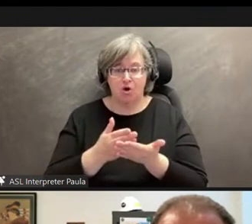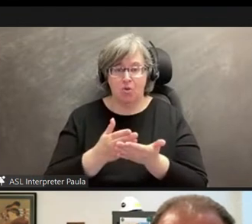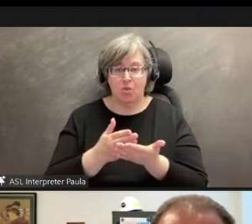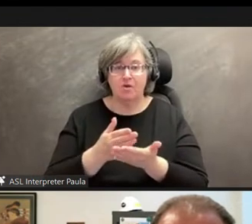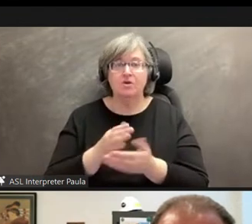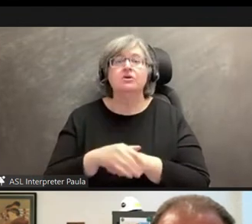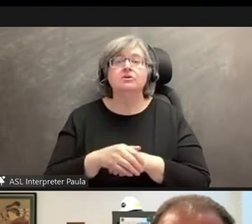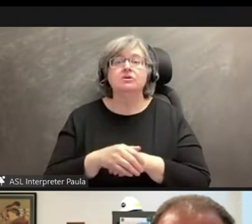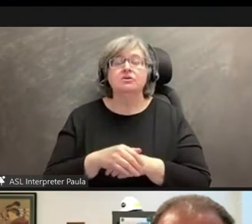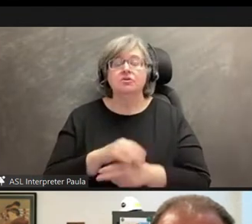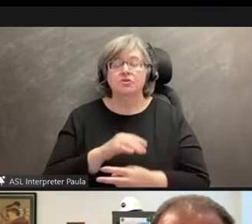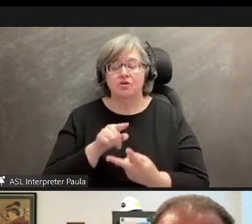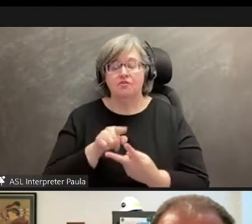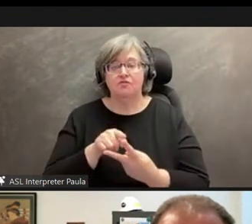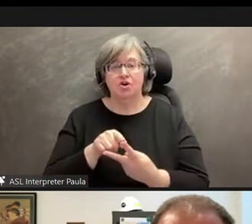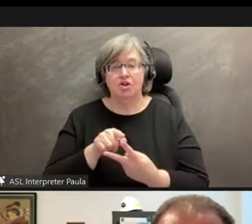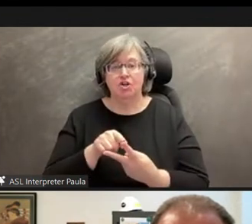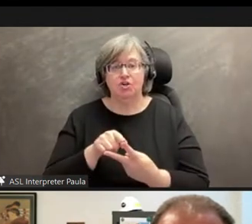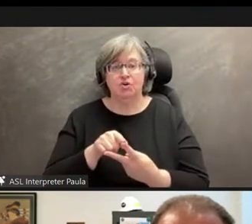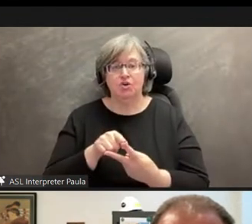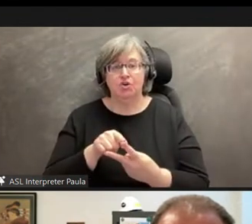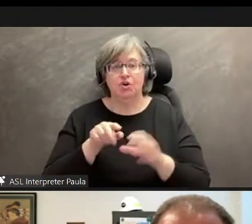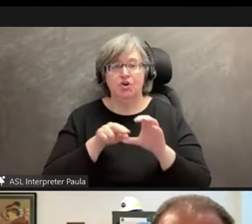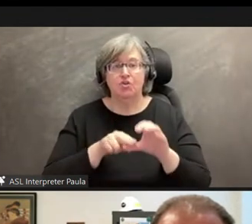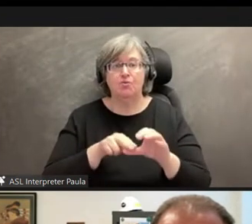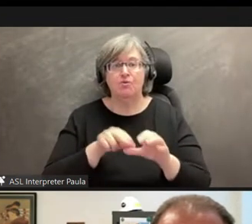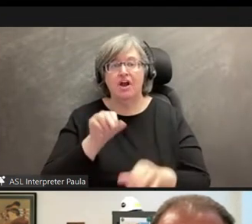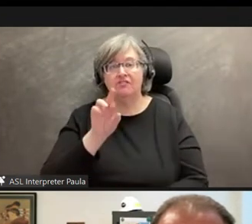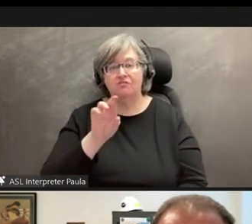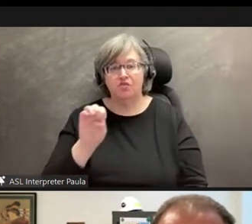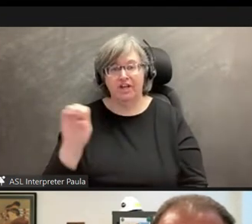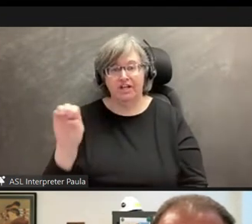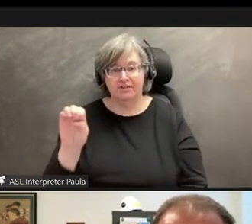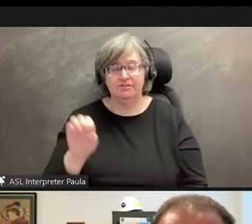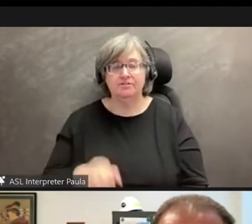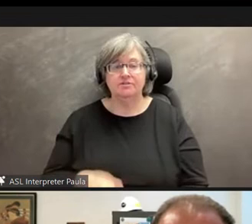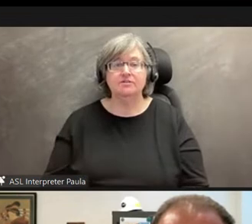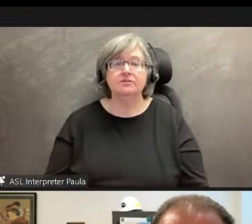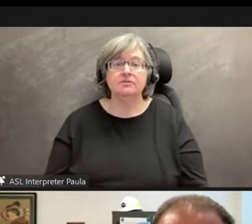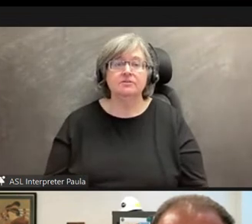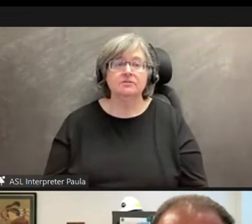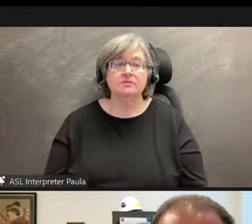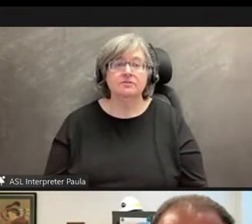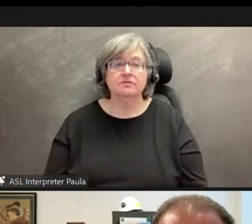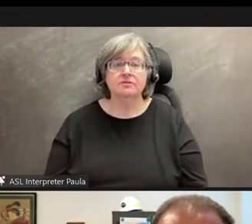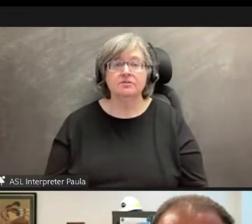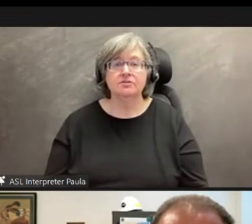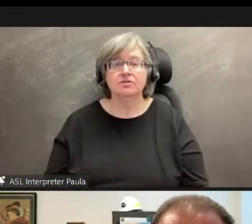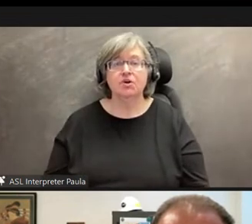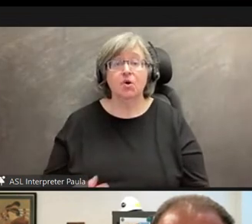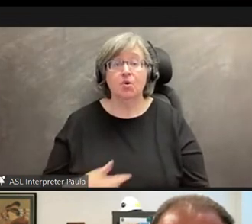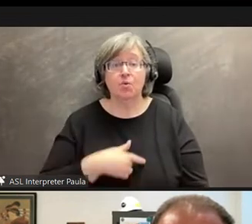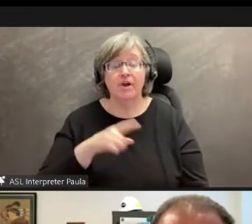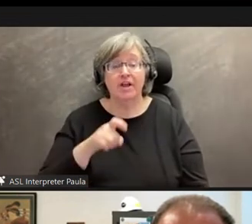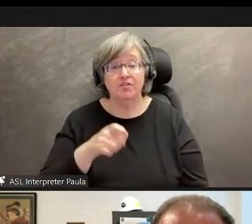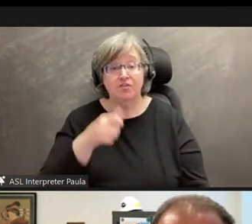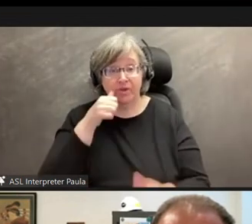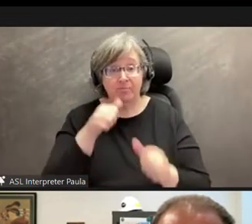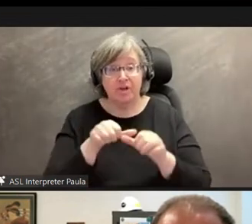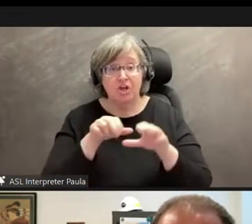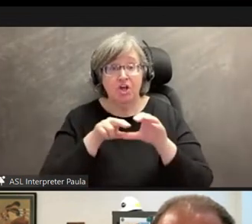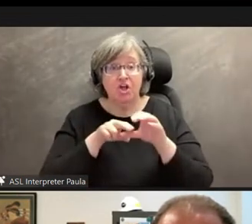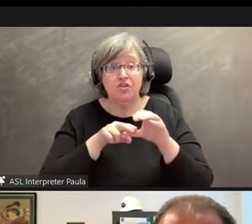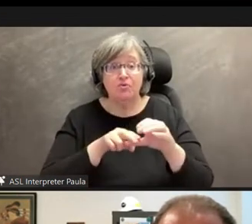up, Doreen. First, let's talk about the ride-free portion. So again, we have to remember that the